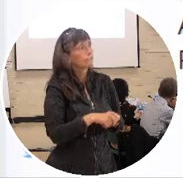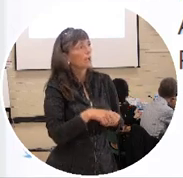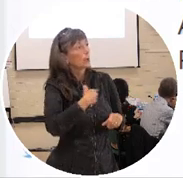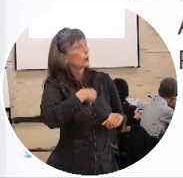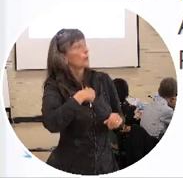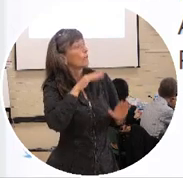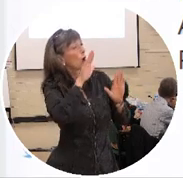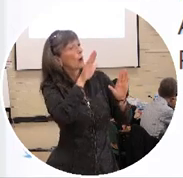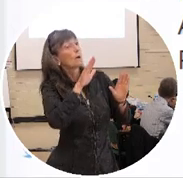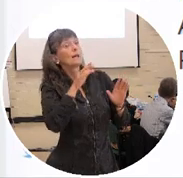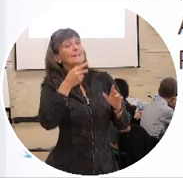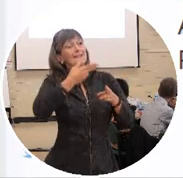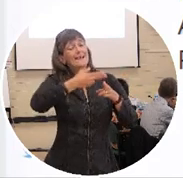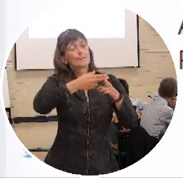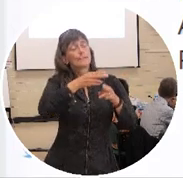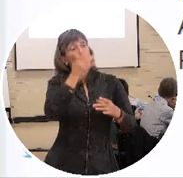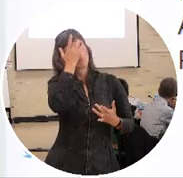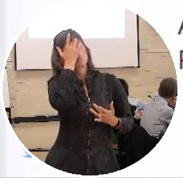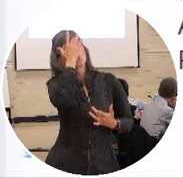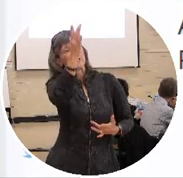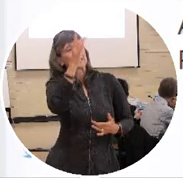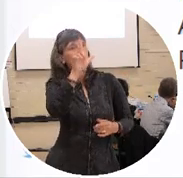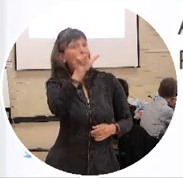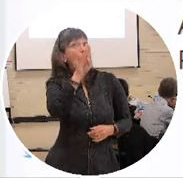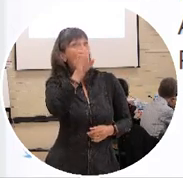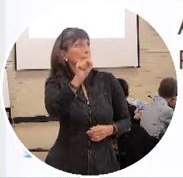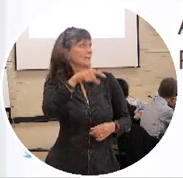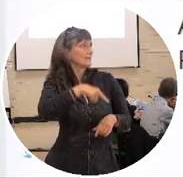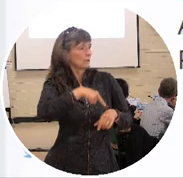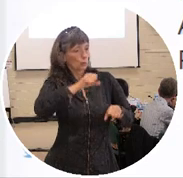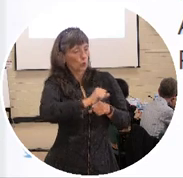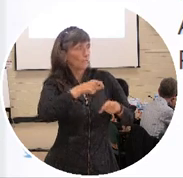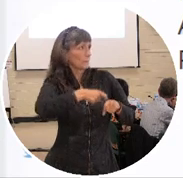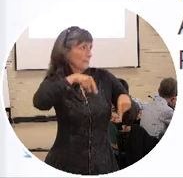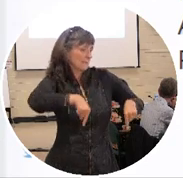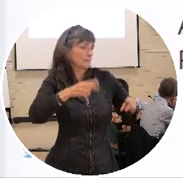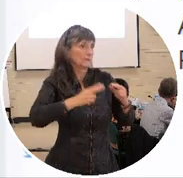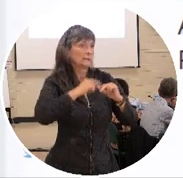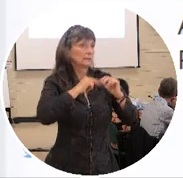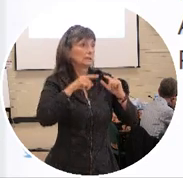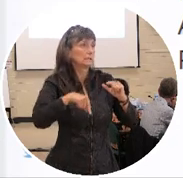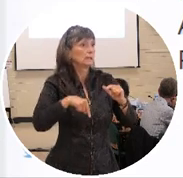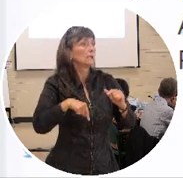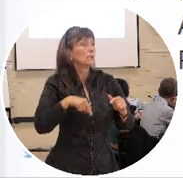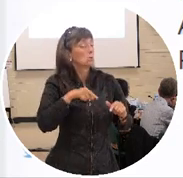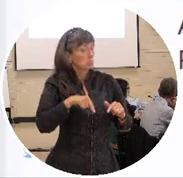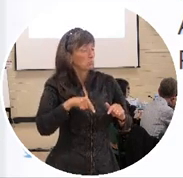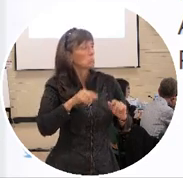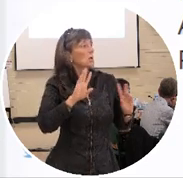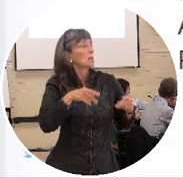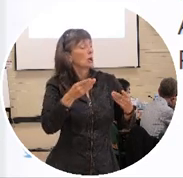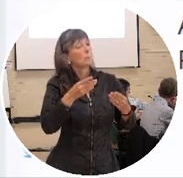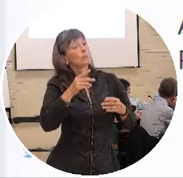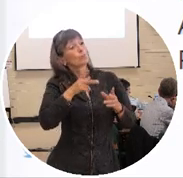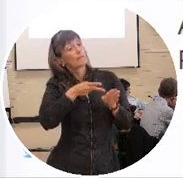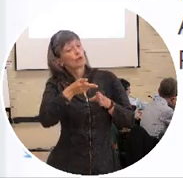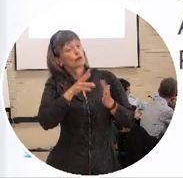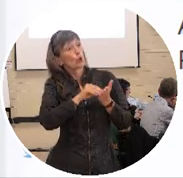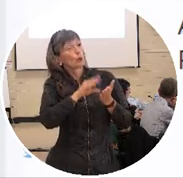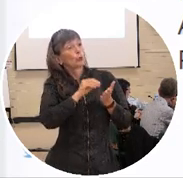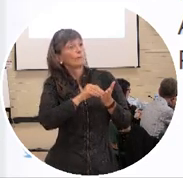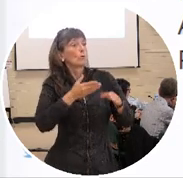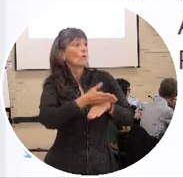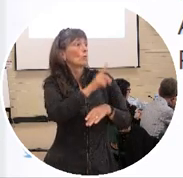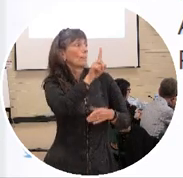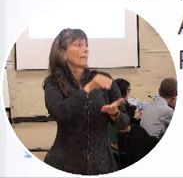Brilliant Labs. They operate out of this very building, and we provided professional learning to over 1,000 participants this year.